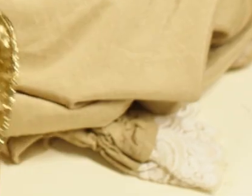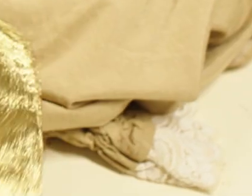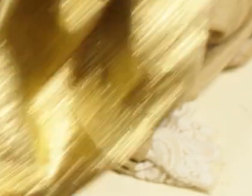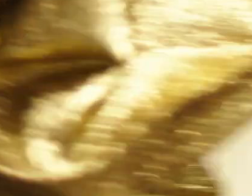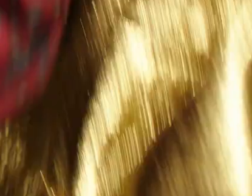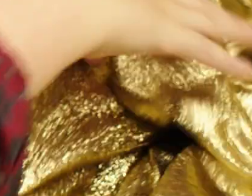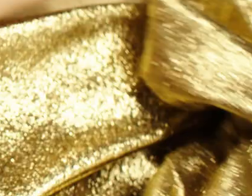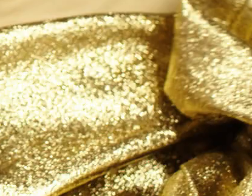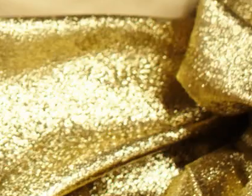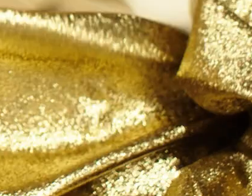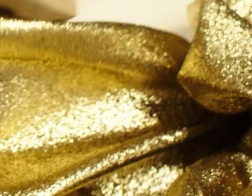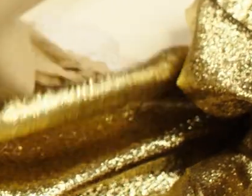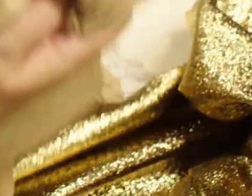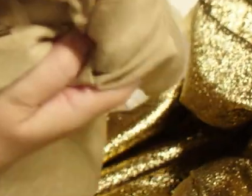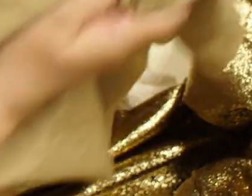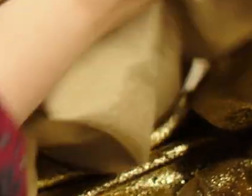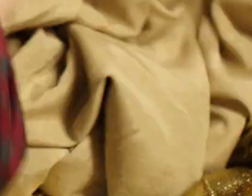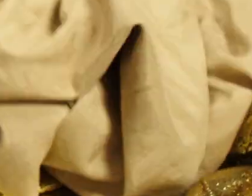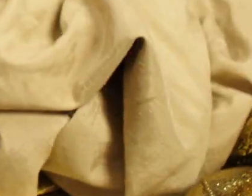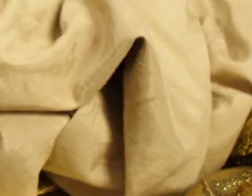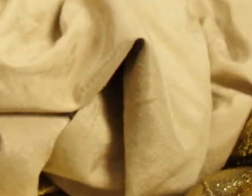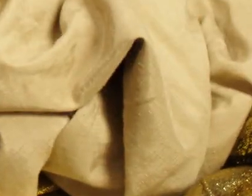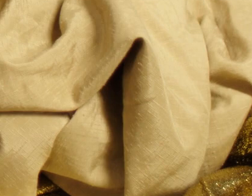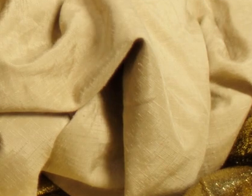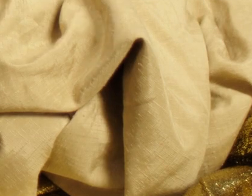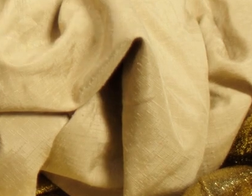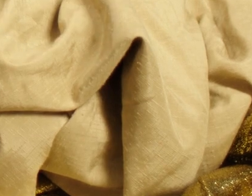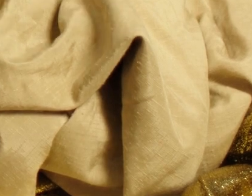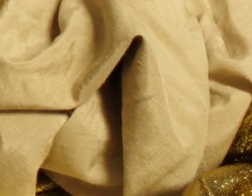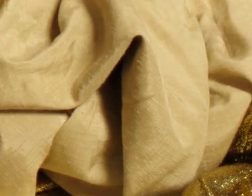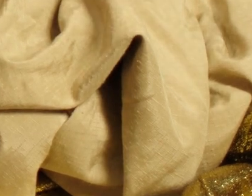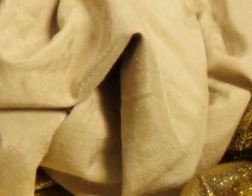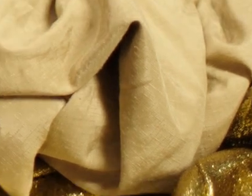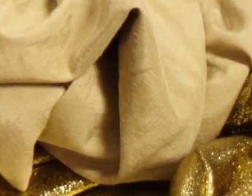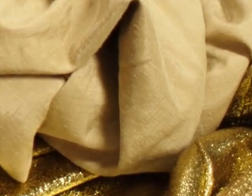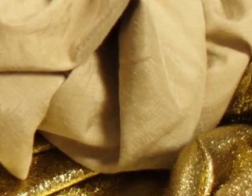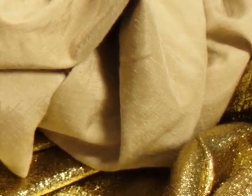table. She winces and moves her wrists in circles and rubs her hands.